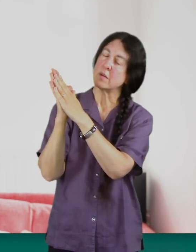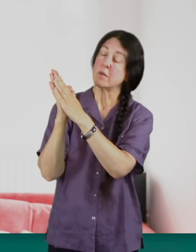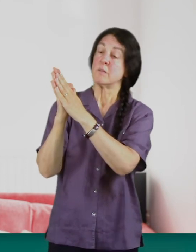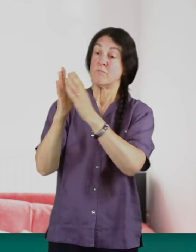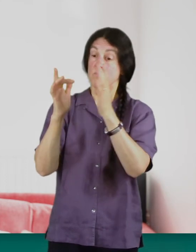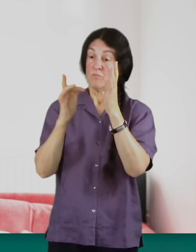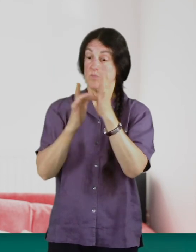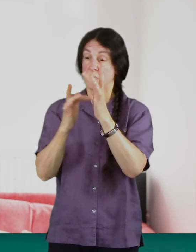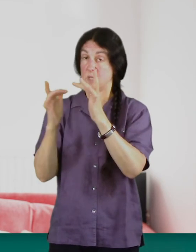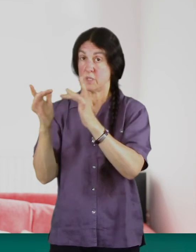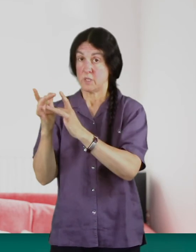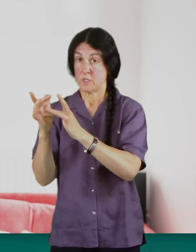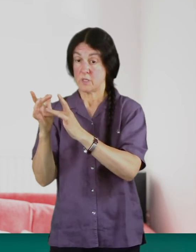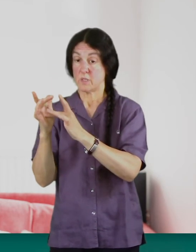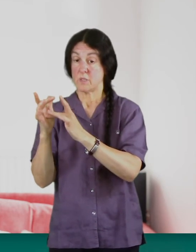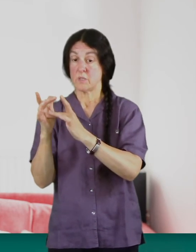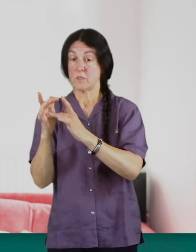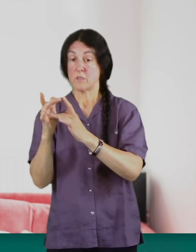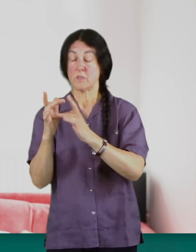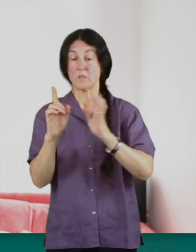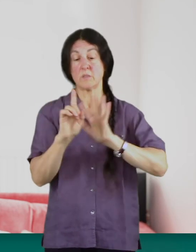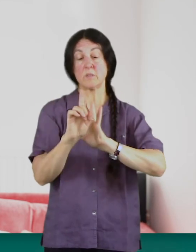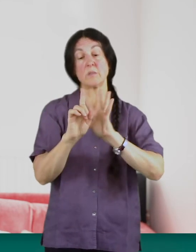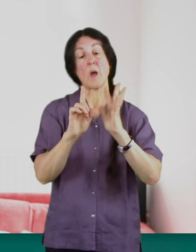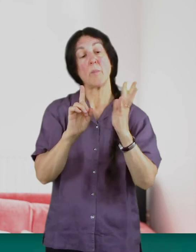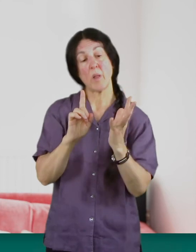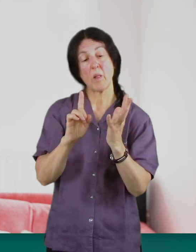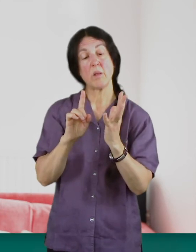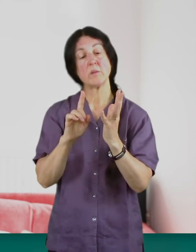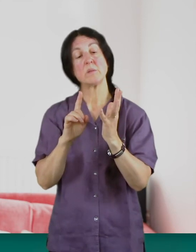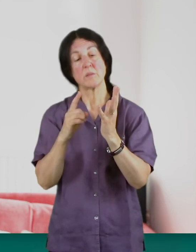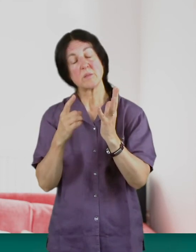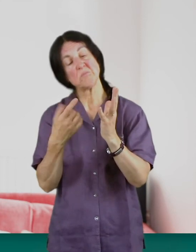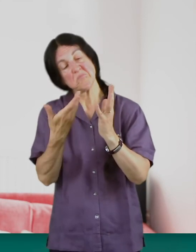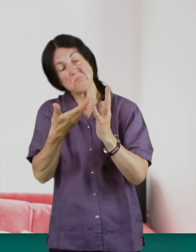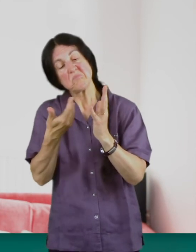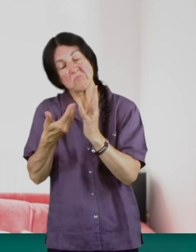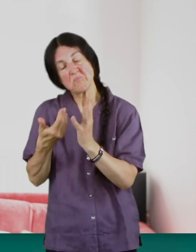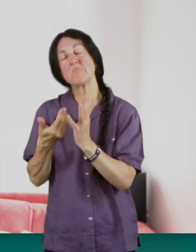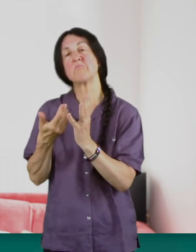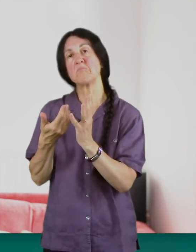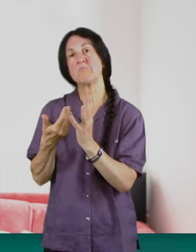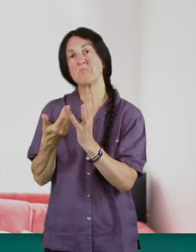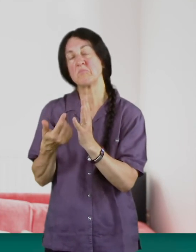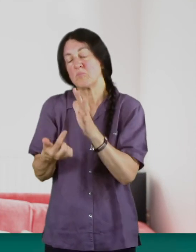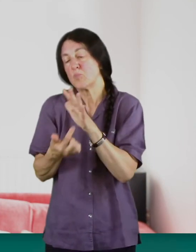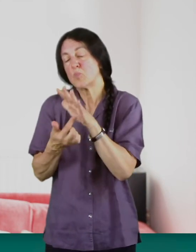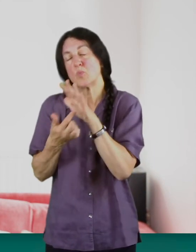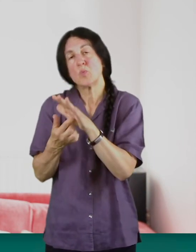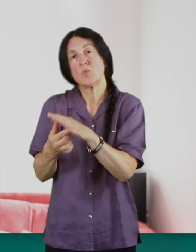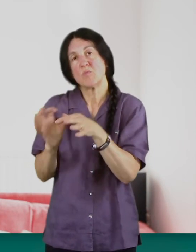separate himself out to pray with God, he takes his disciples with them. He's invested in relationship with